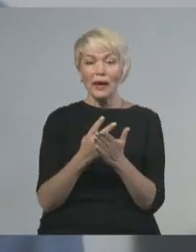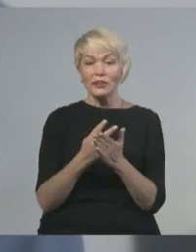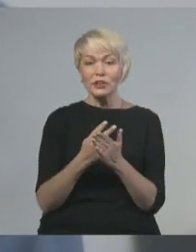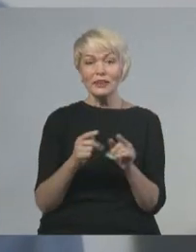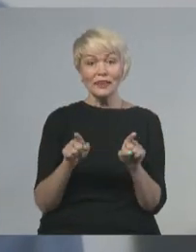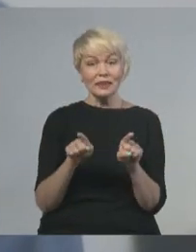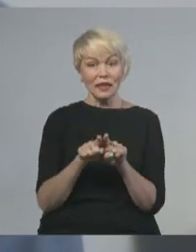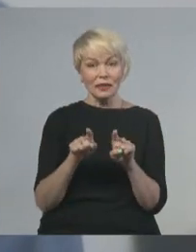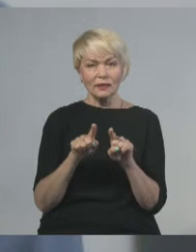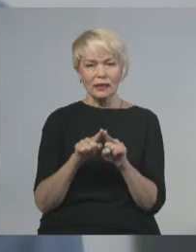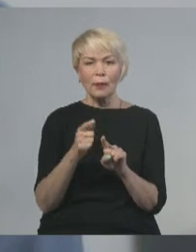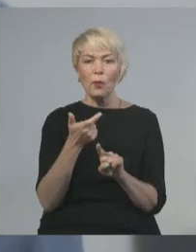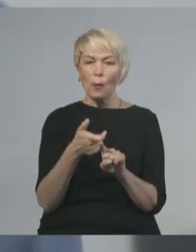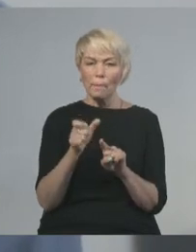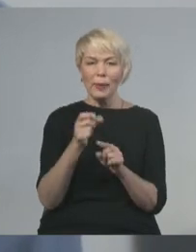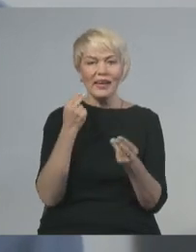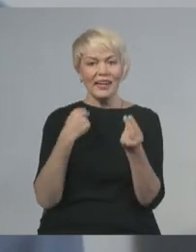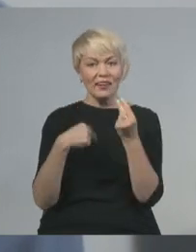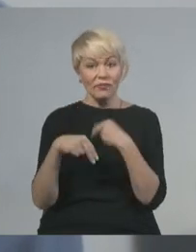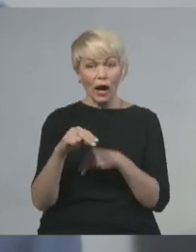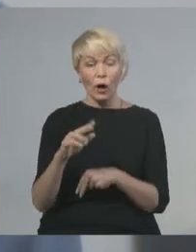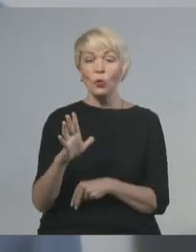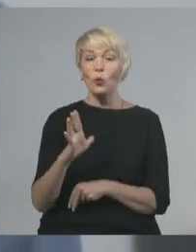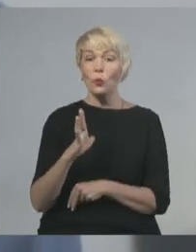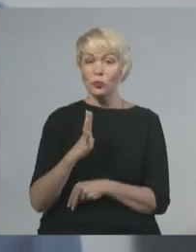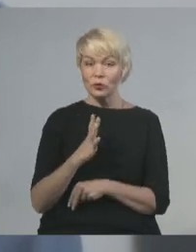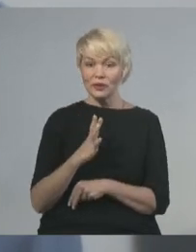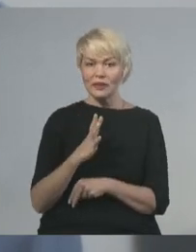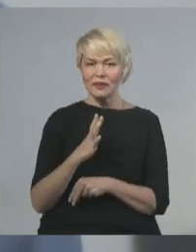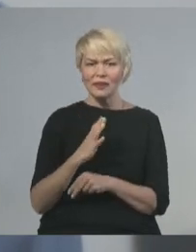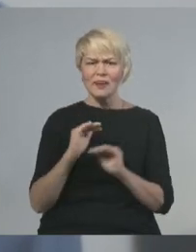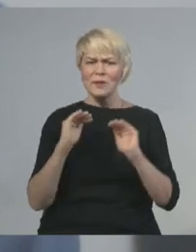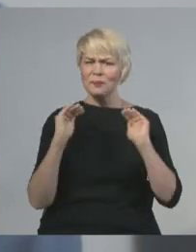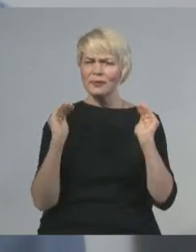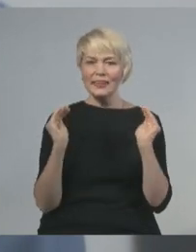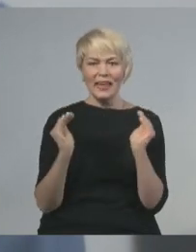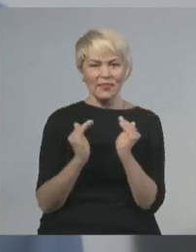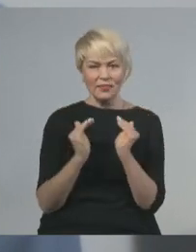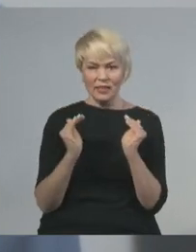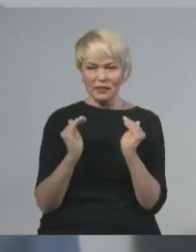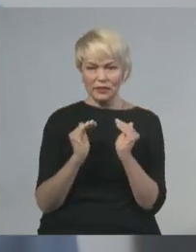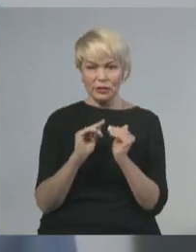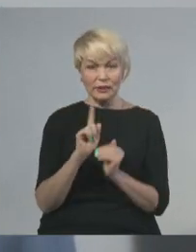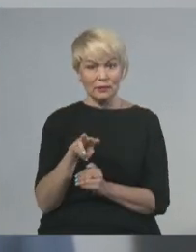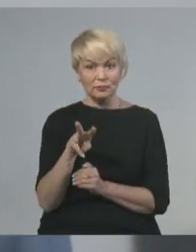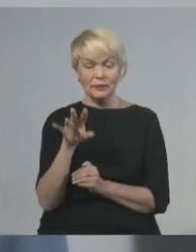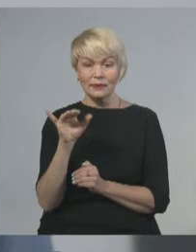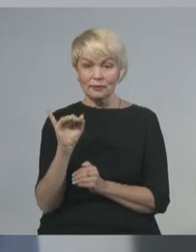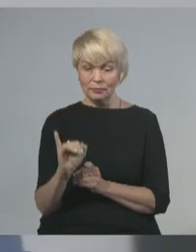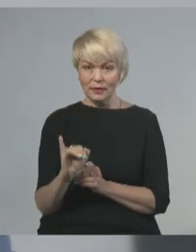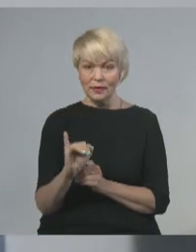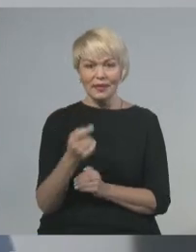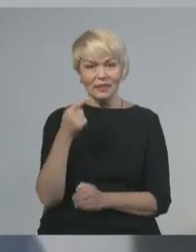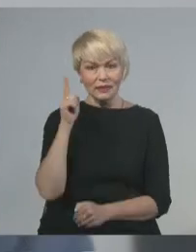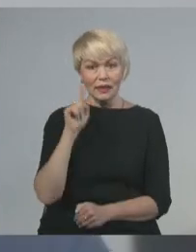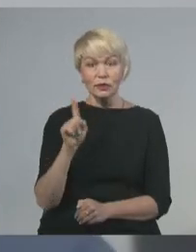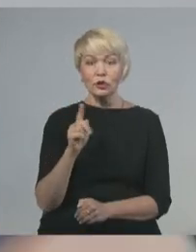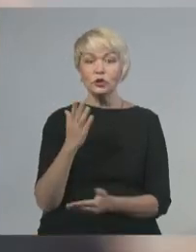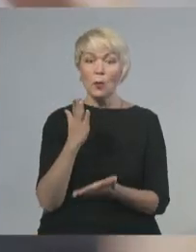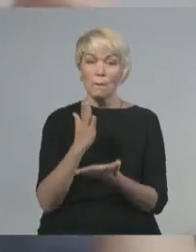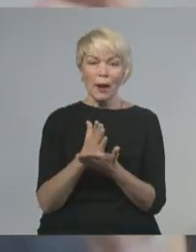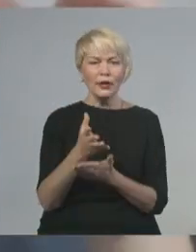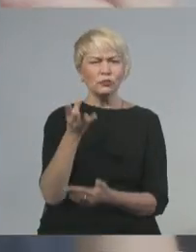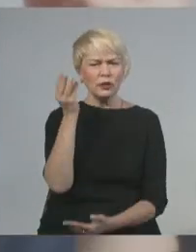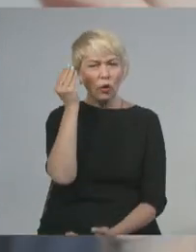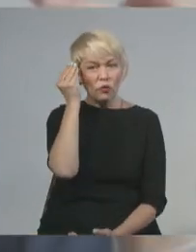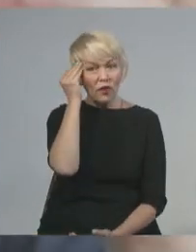uh being a small media with the let's say with the story if you know what i mean uh because we